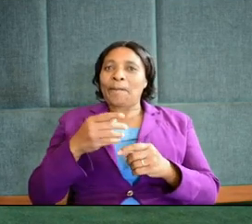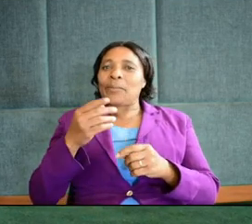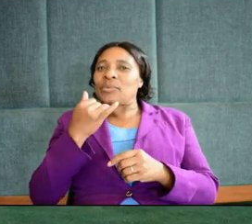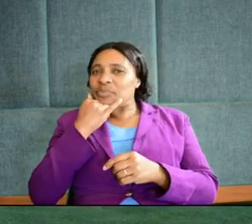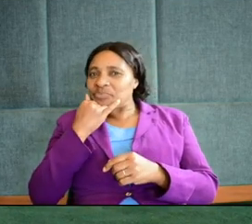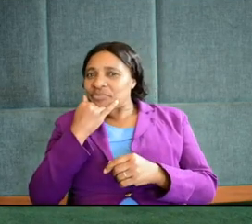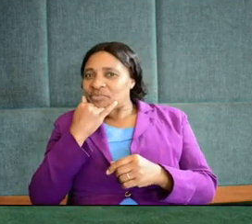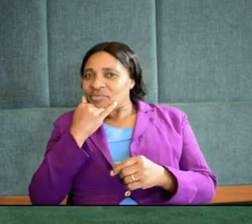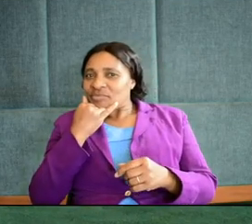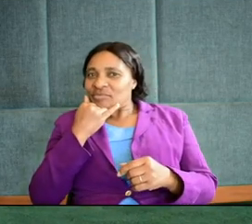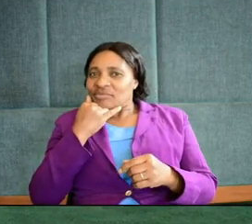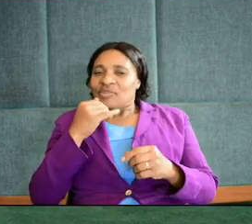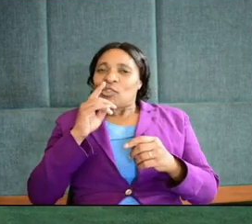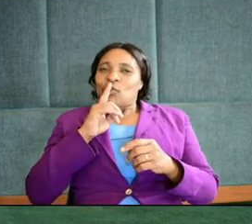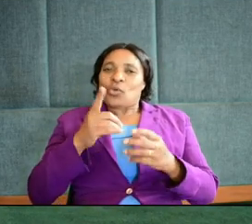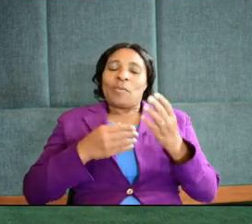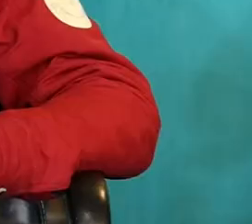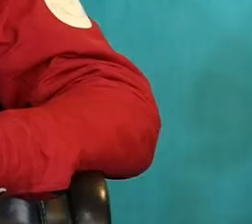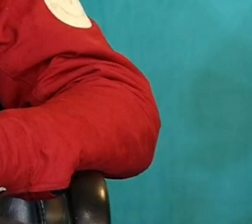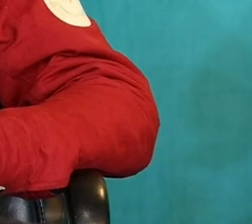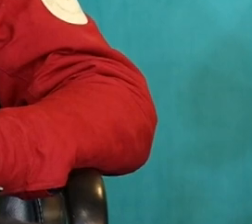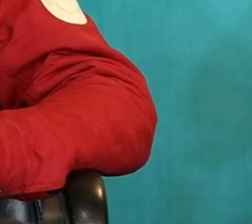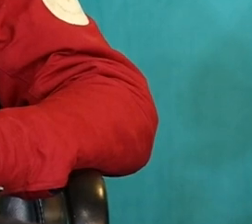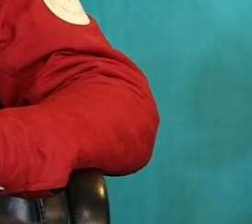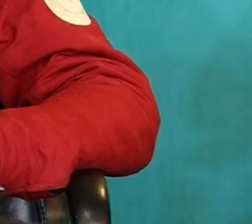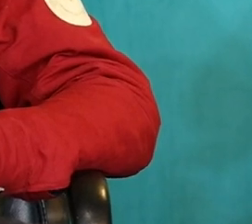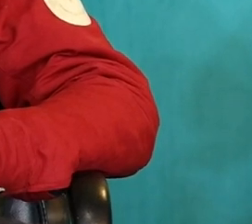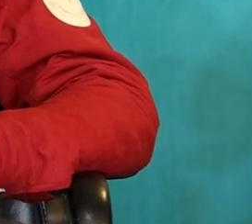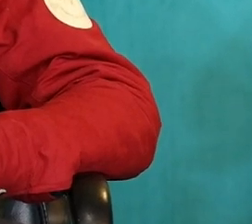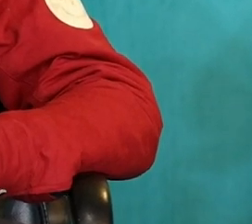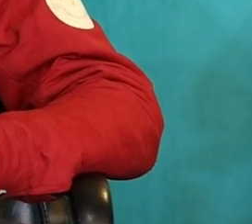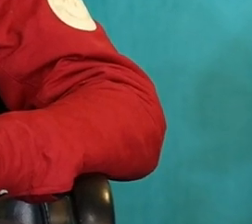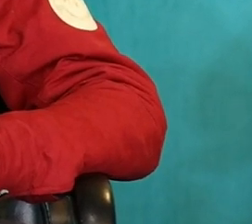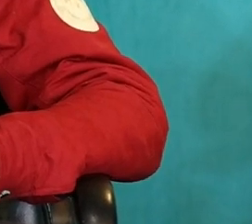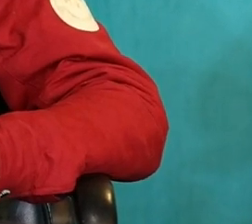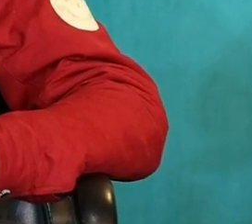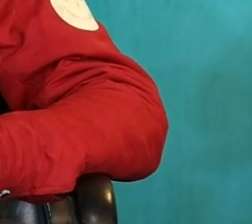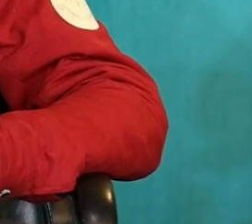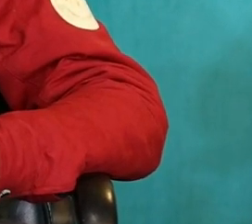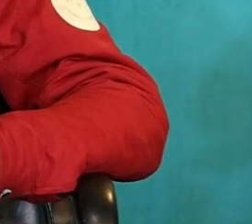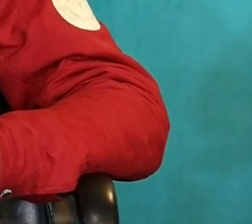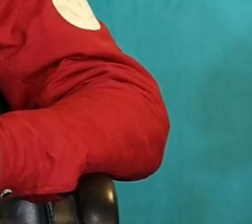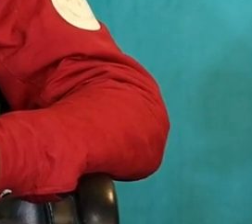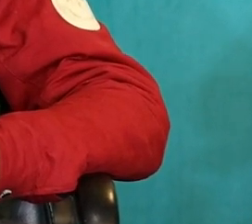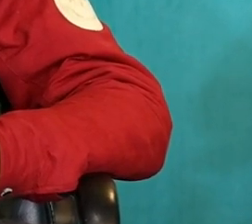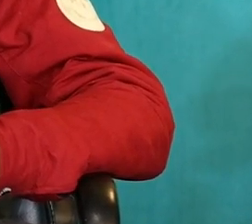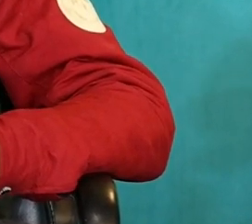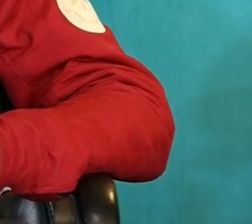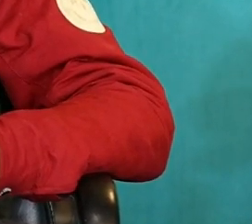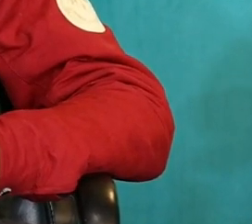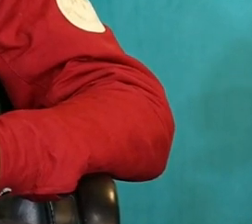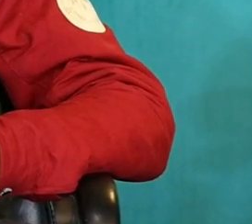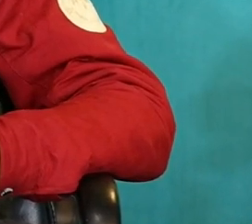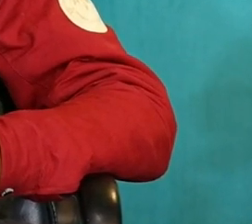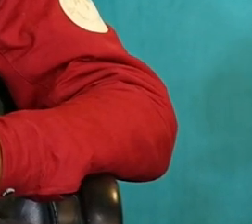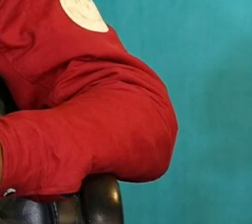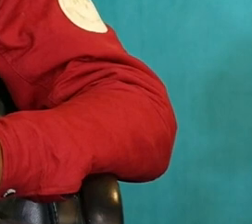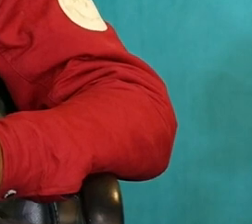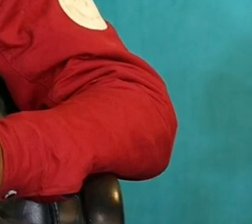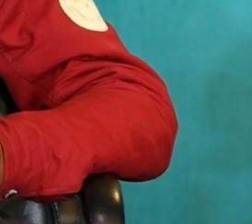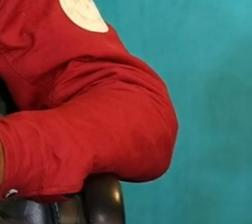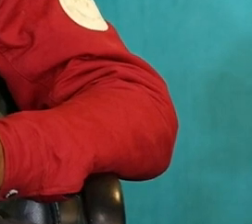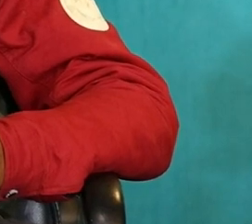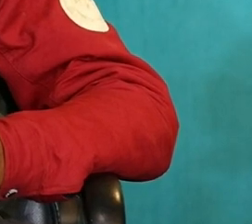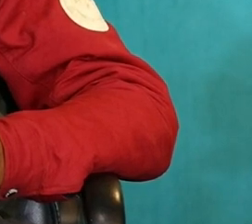chapter or so previously, he got so mad he struck the rock twice. But now the same people complain